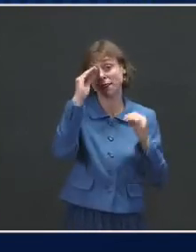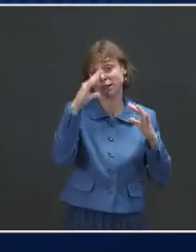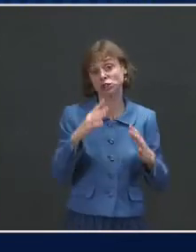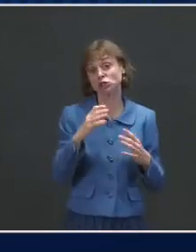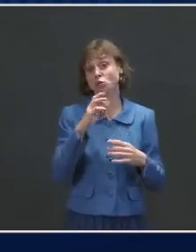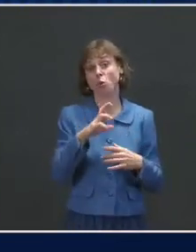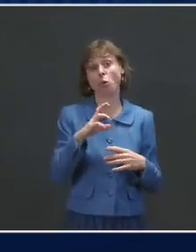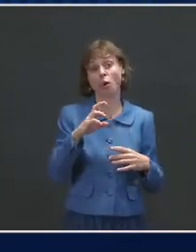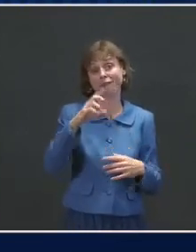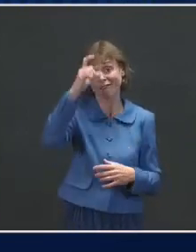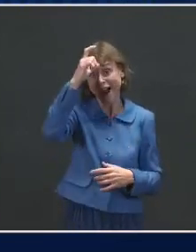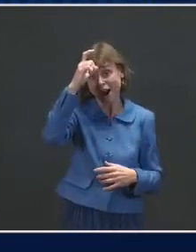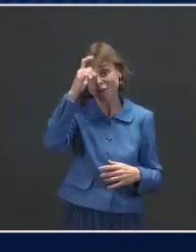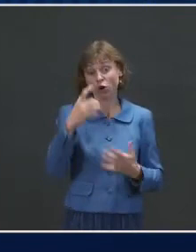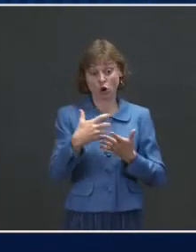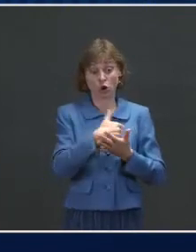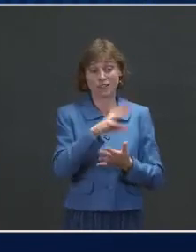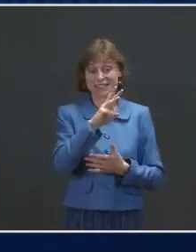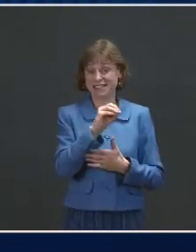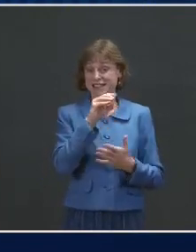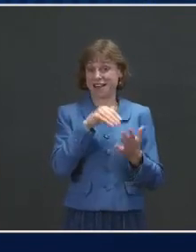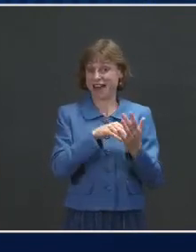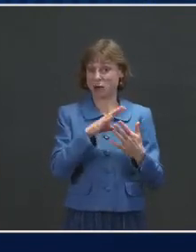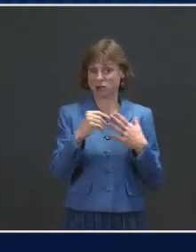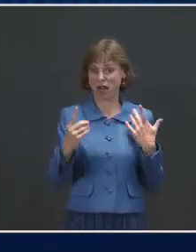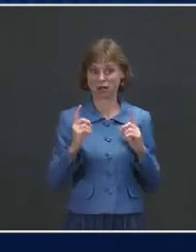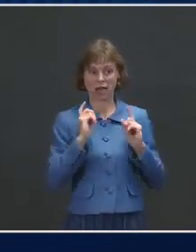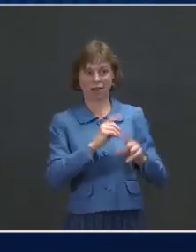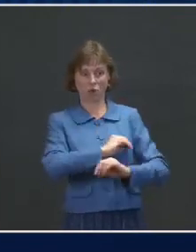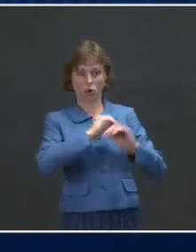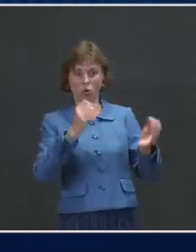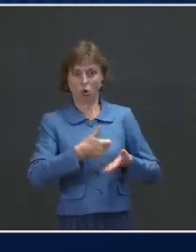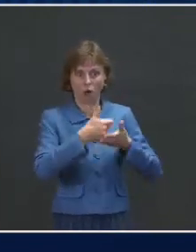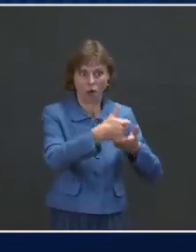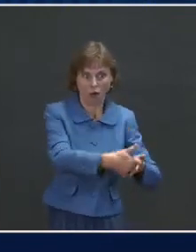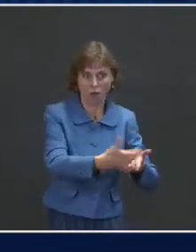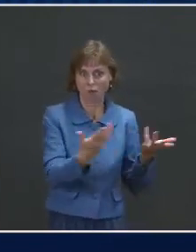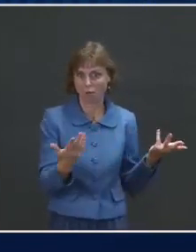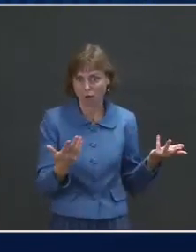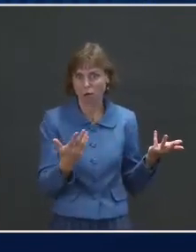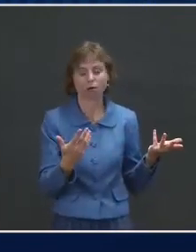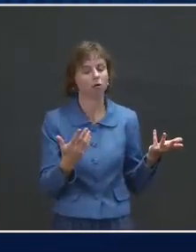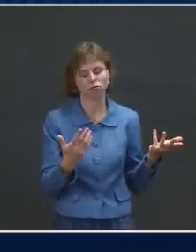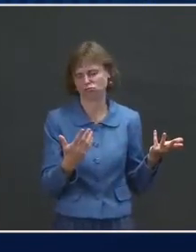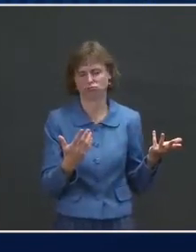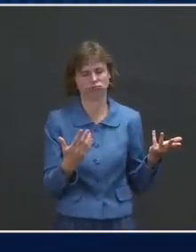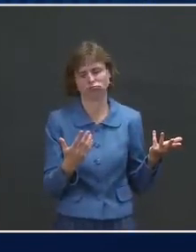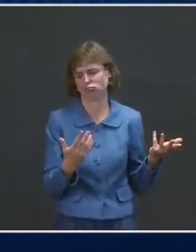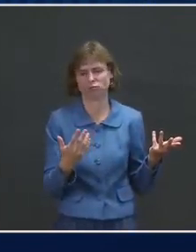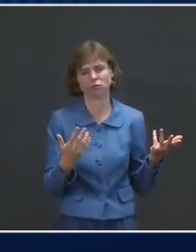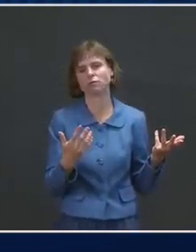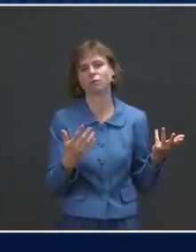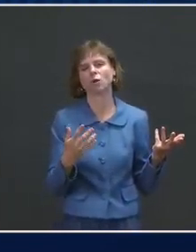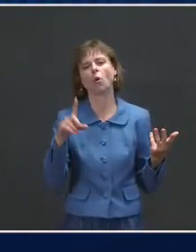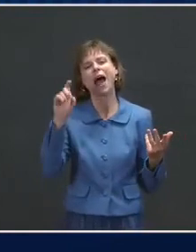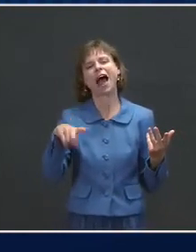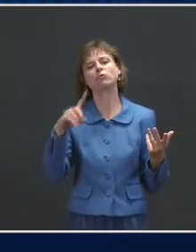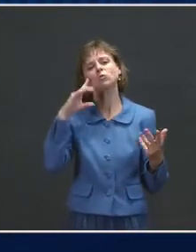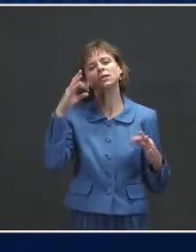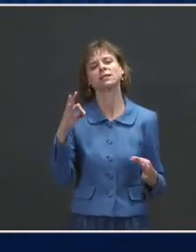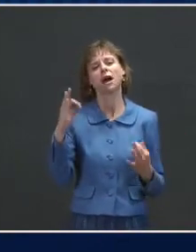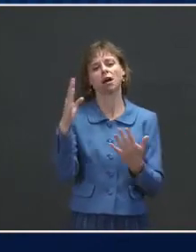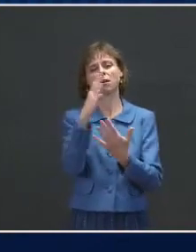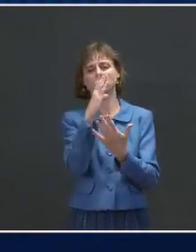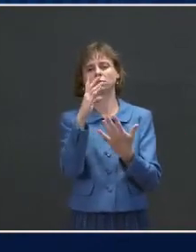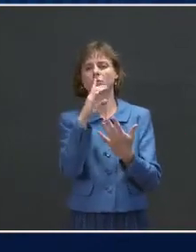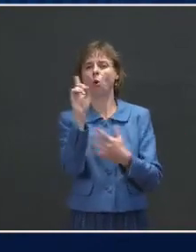making $60,000 shouldn't be left without any support or relief either. It's just a question of sort of where the scale up looks like, what it